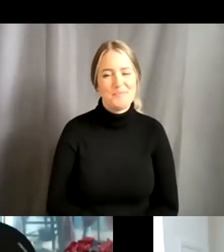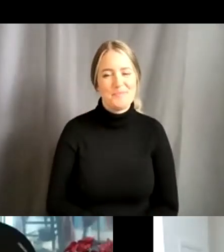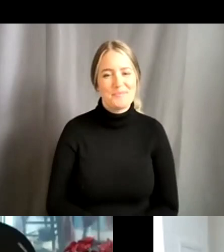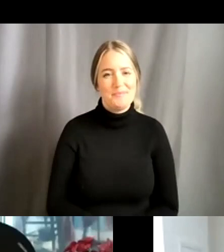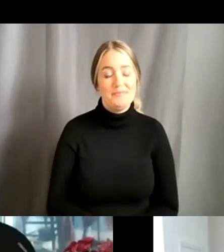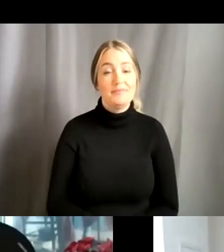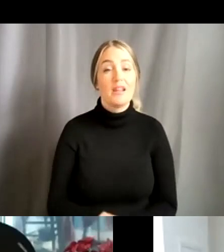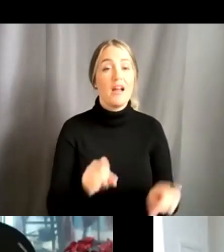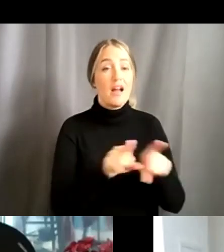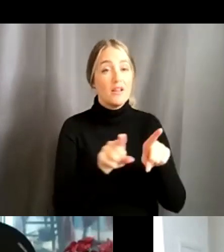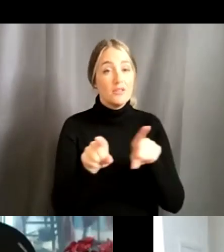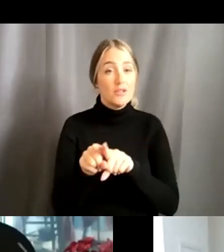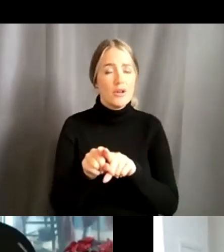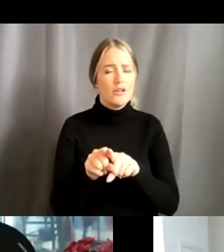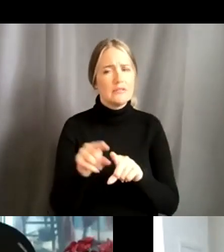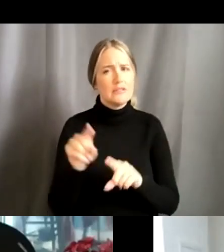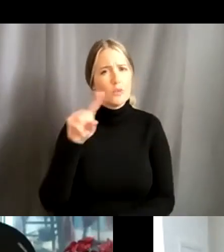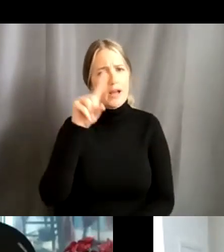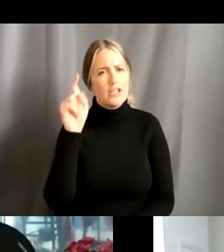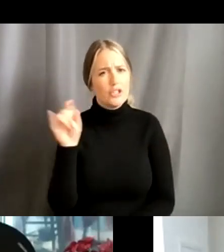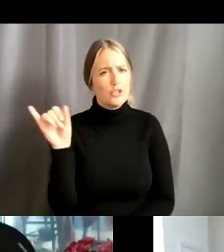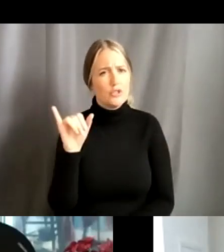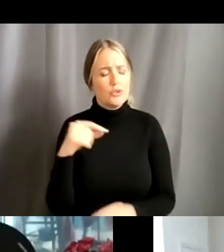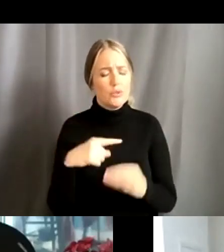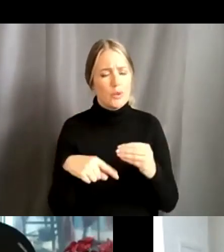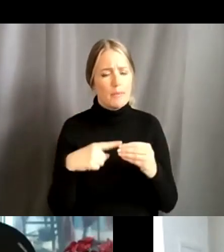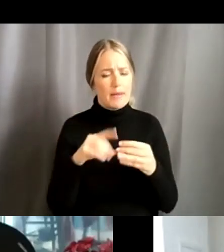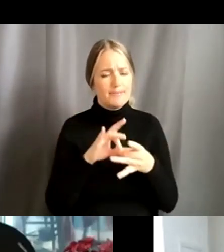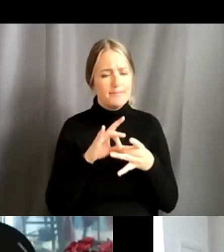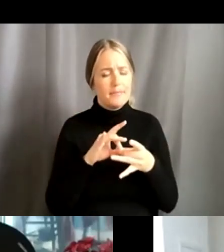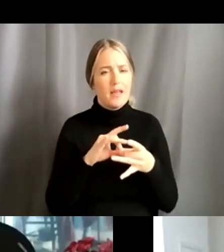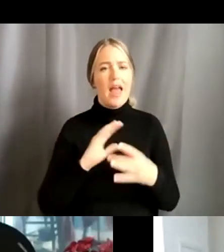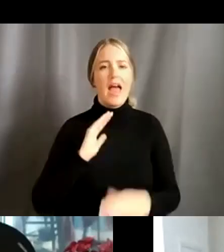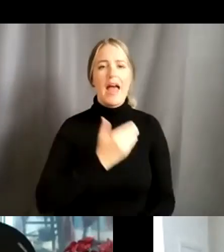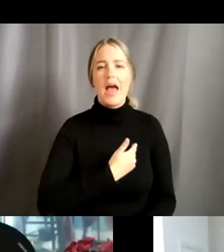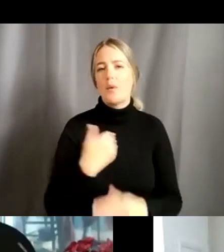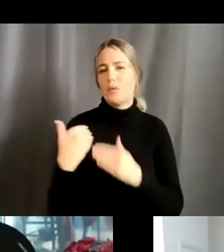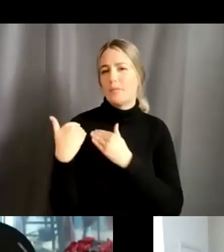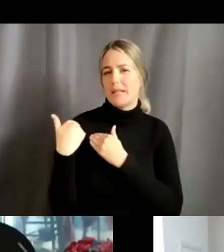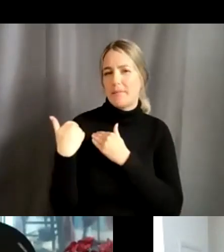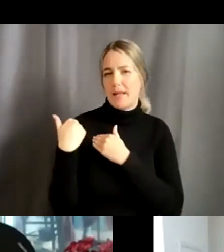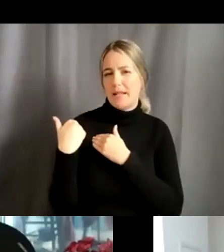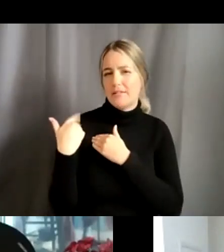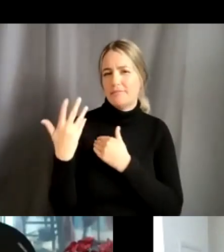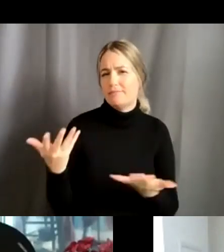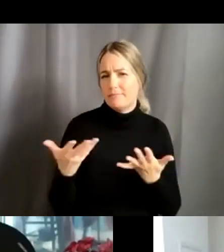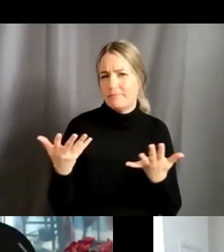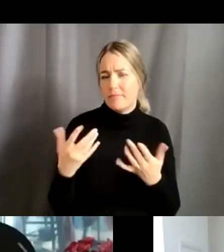This also brings up a lot of questions too on, what's our responsibility when